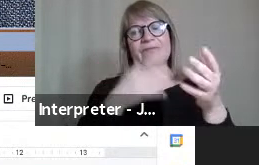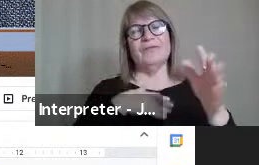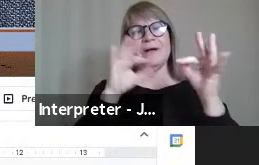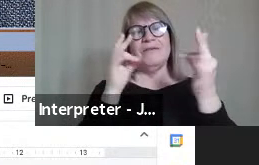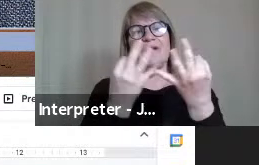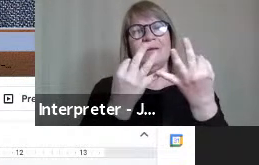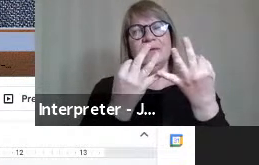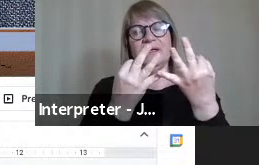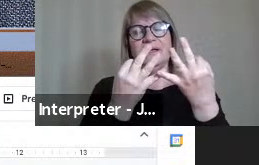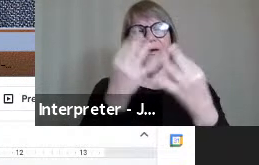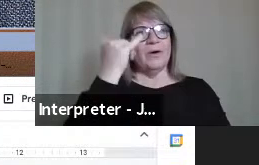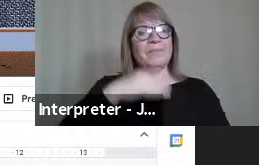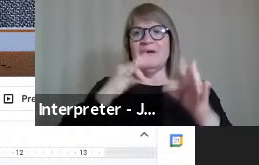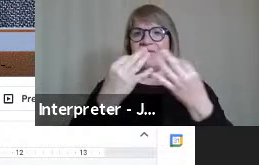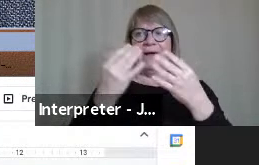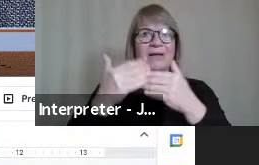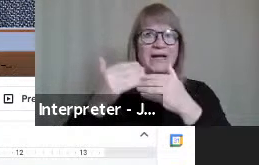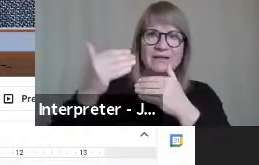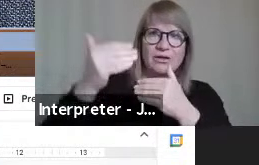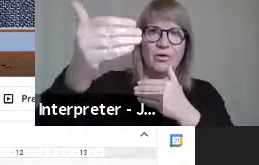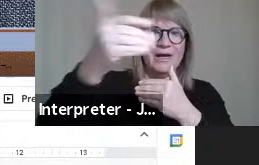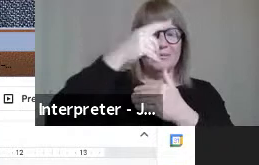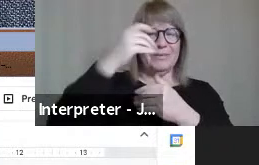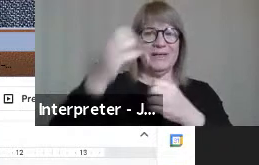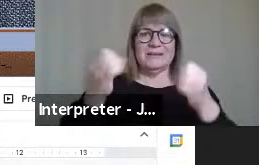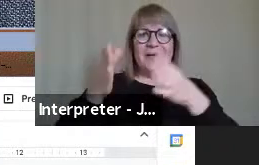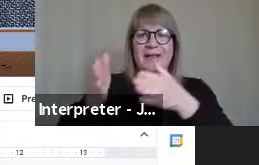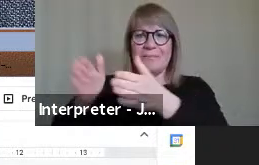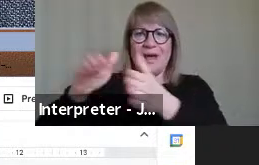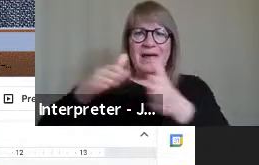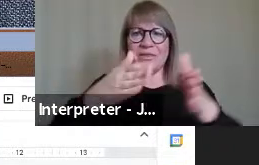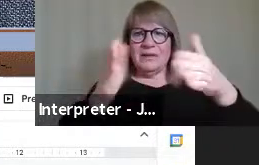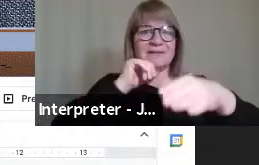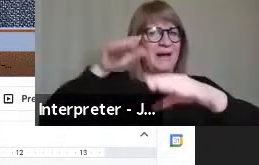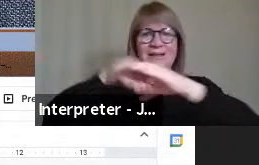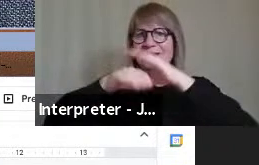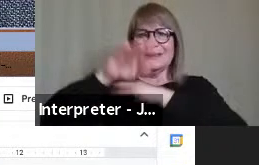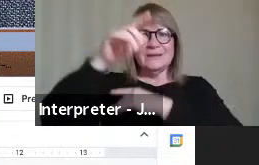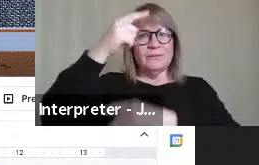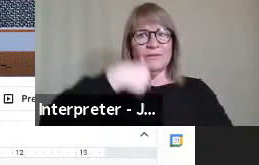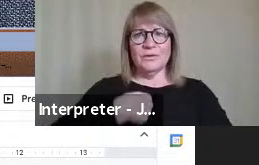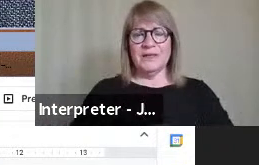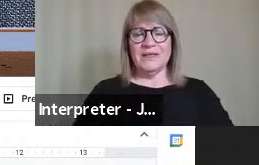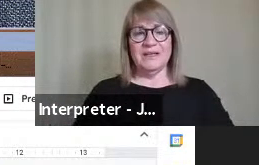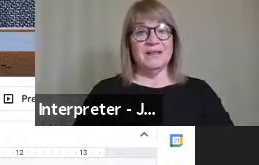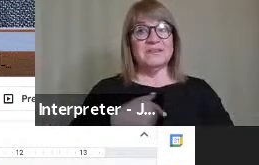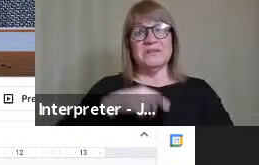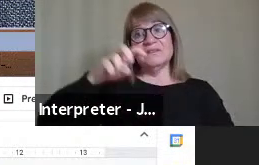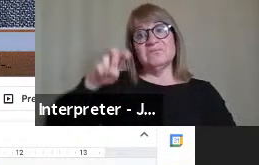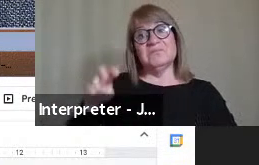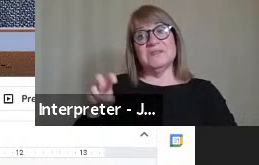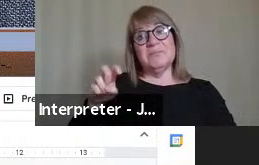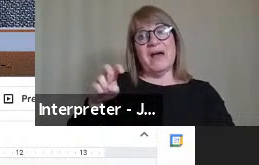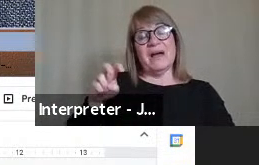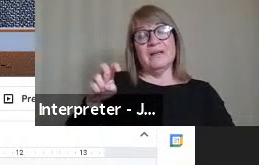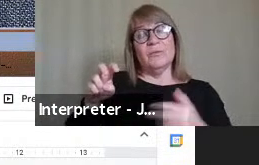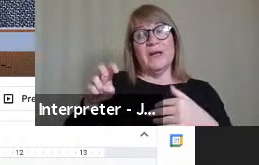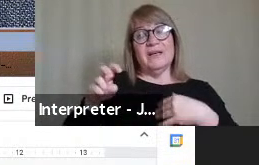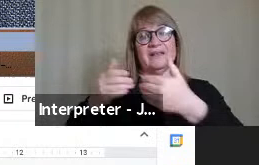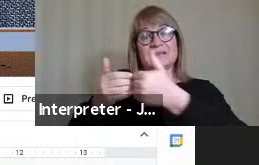because they had to go ahead of me because a lot of the pathways there were not accessible and my family and i became